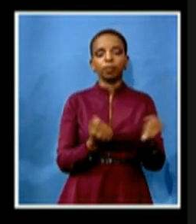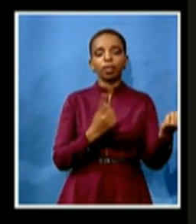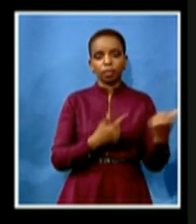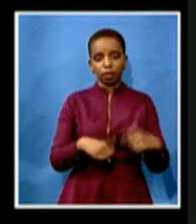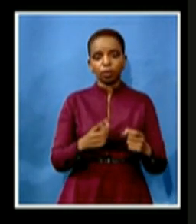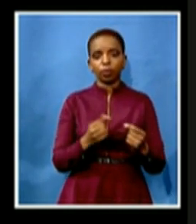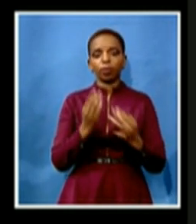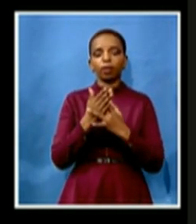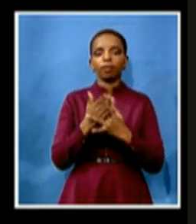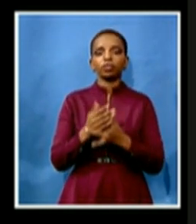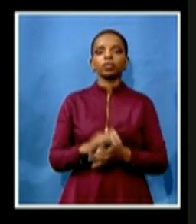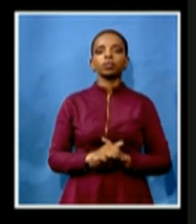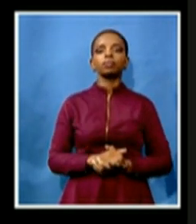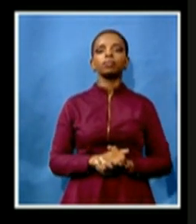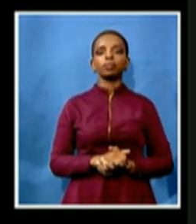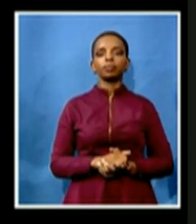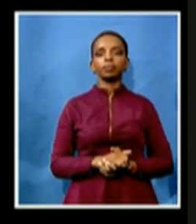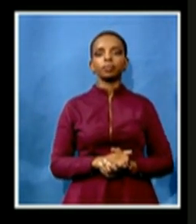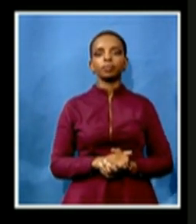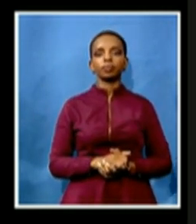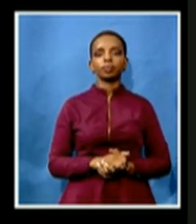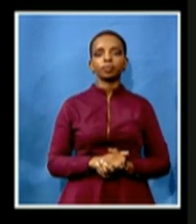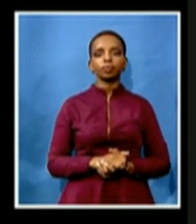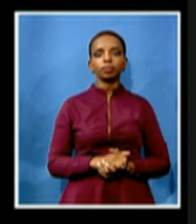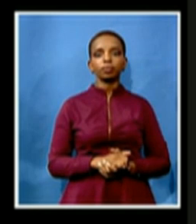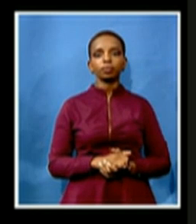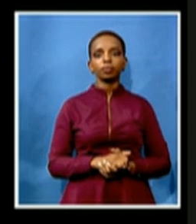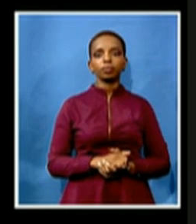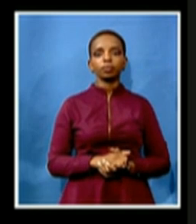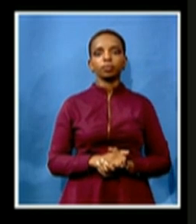Thank you very, very much, Mr. Van Heerden.